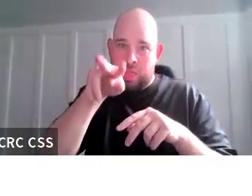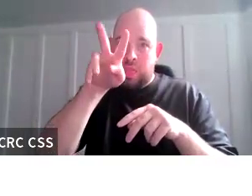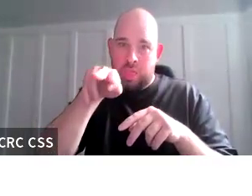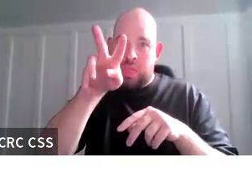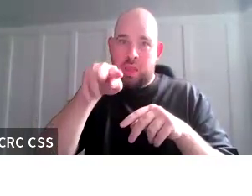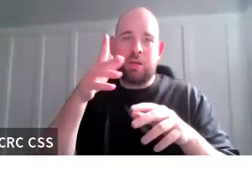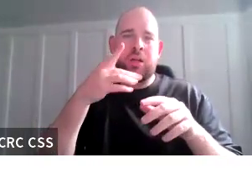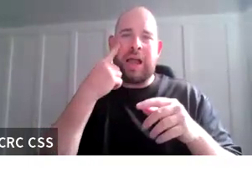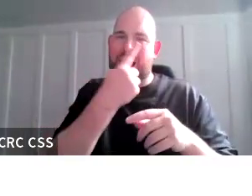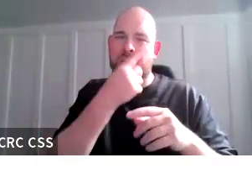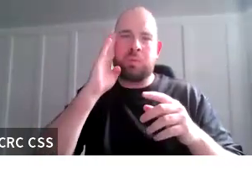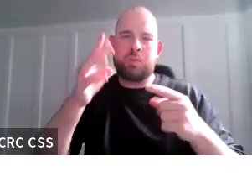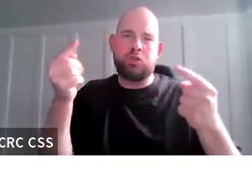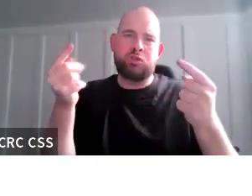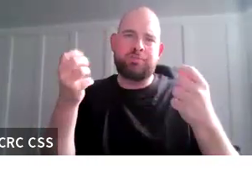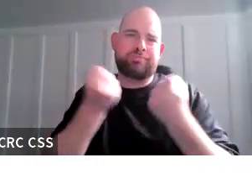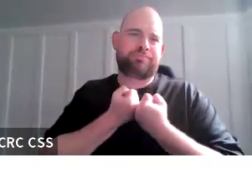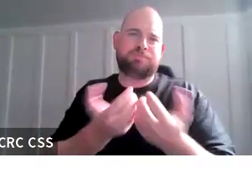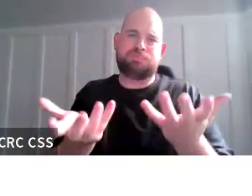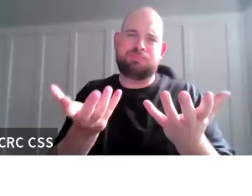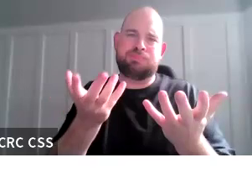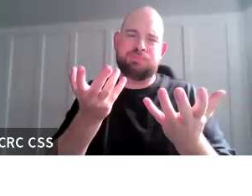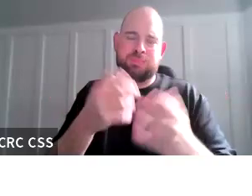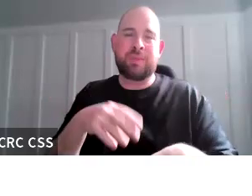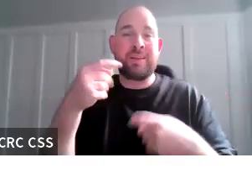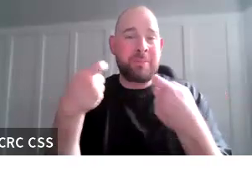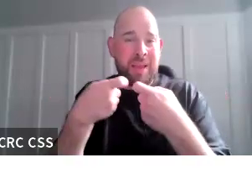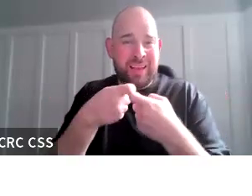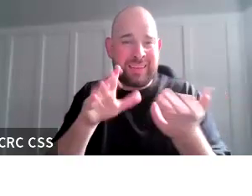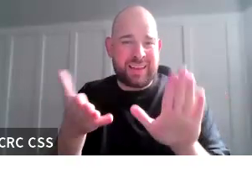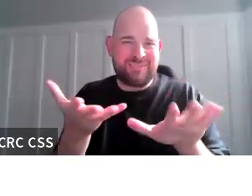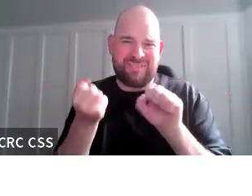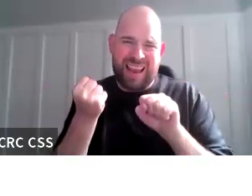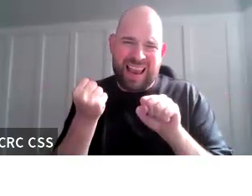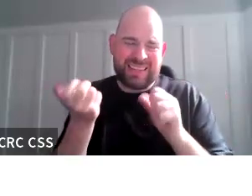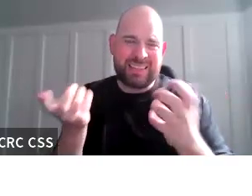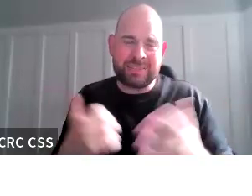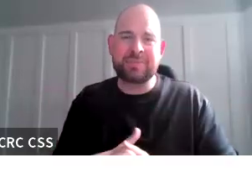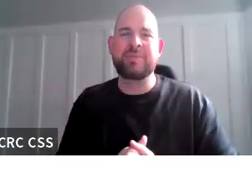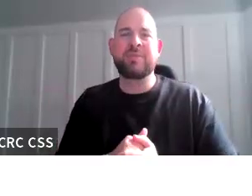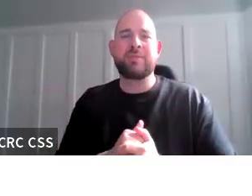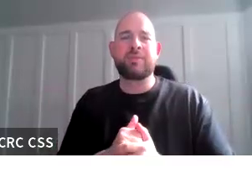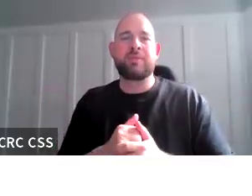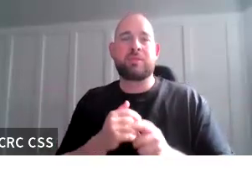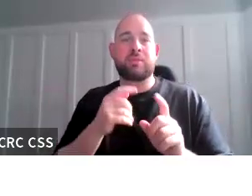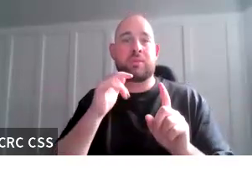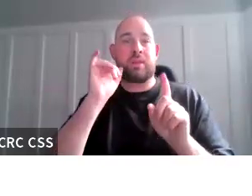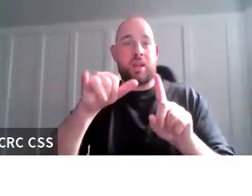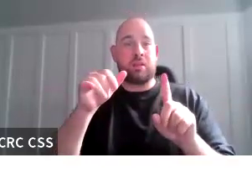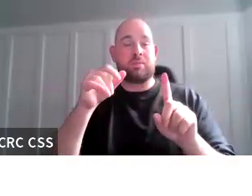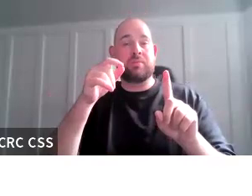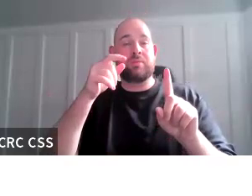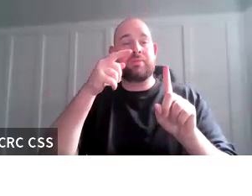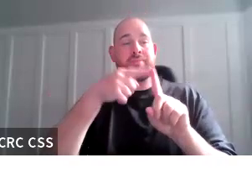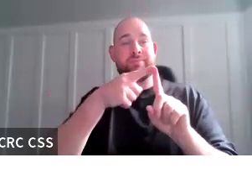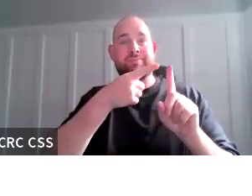a hard time seeing it? How do I adjust? So I'm foreseeing very quick eye strain and eye fatigue